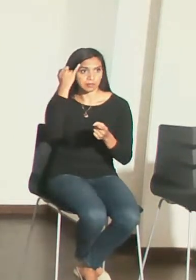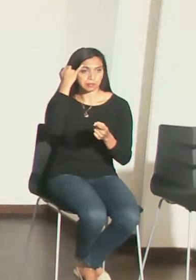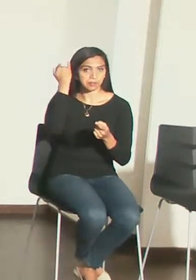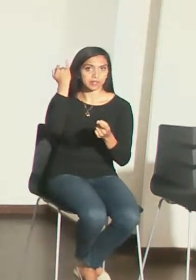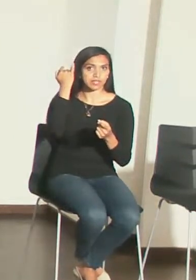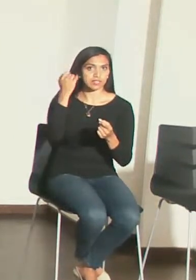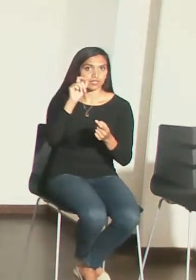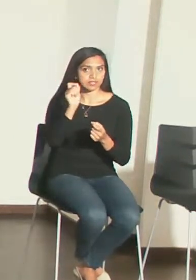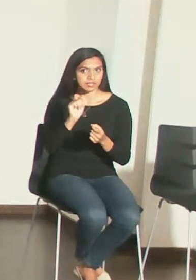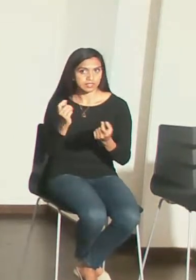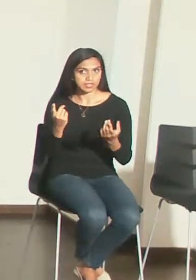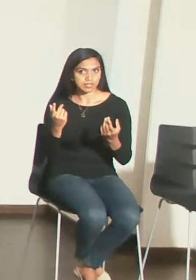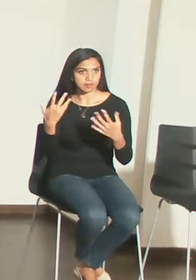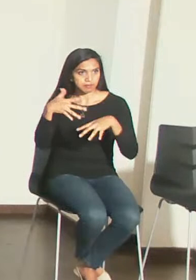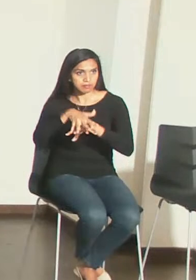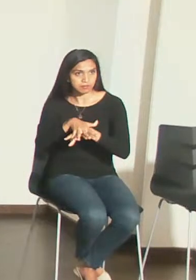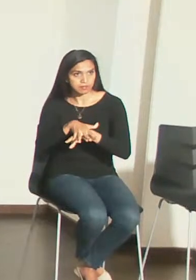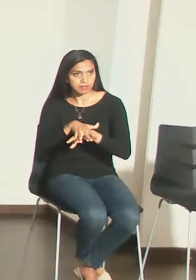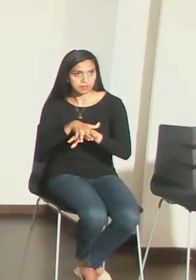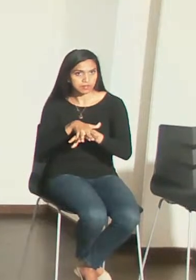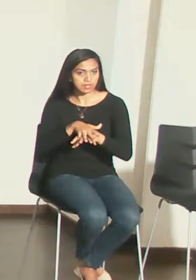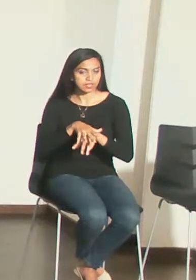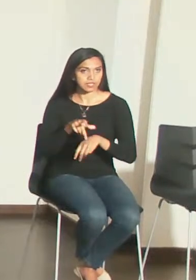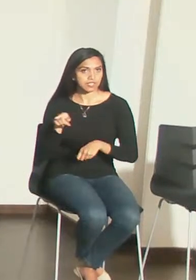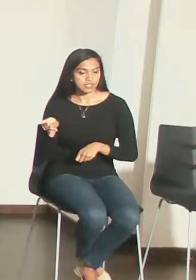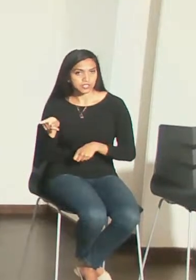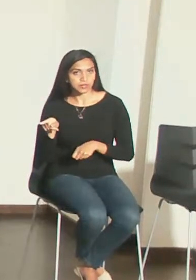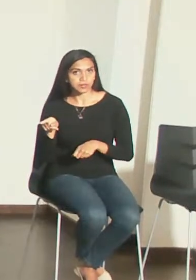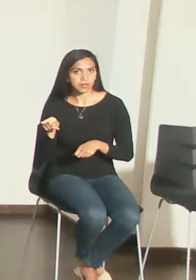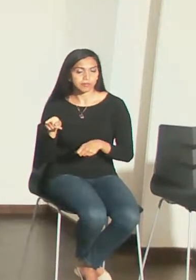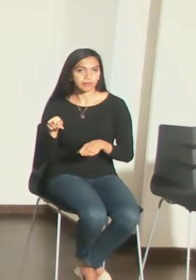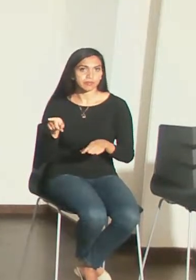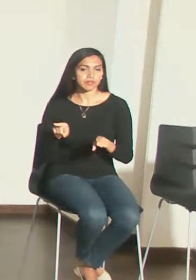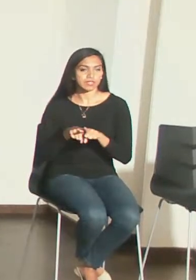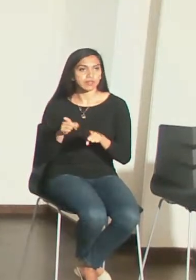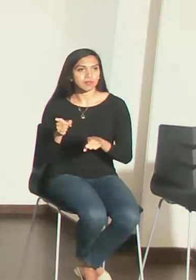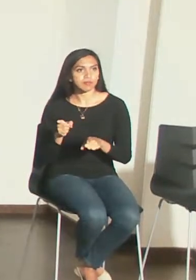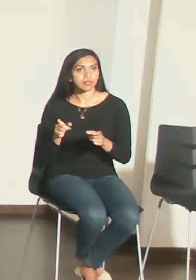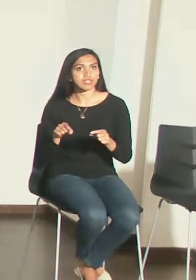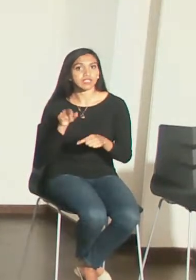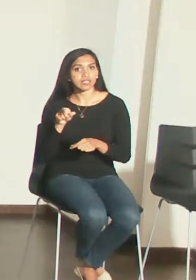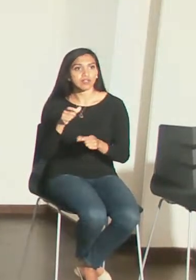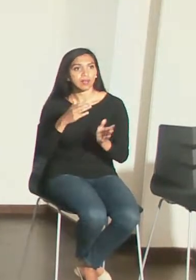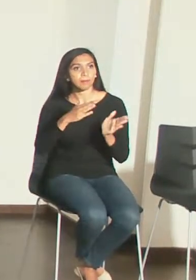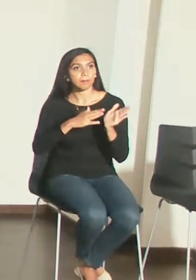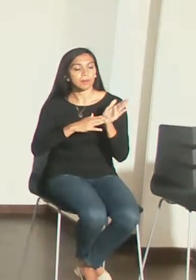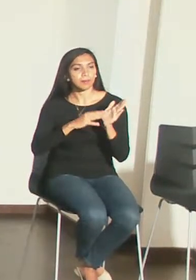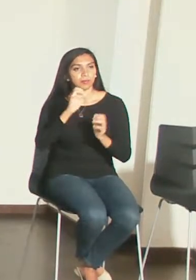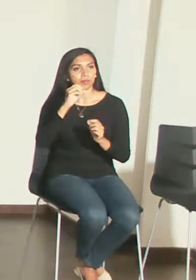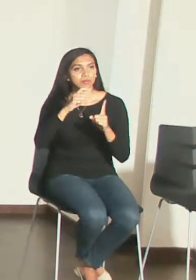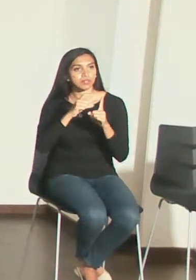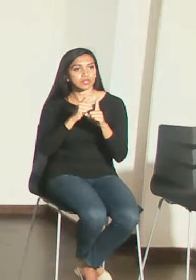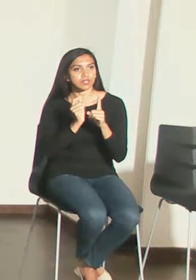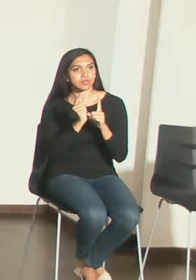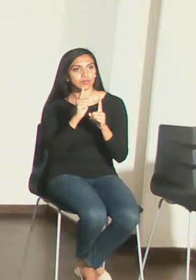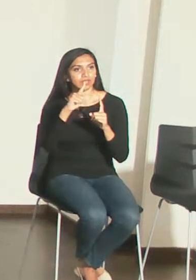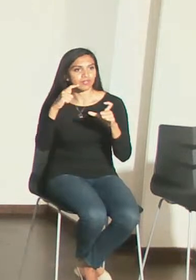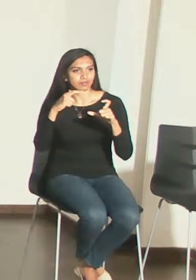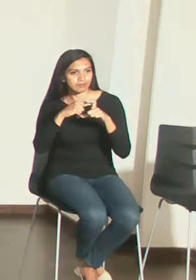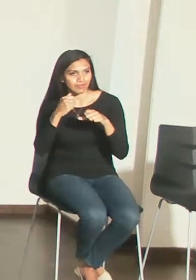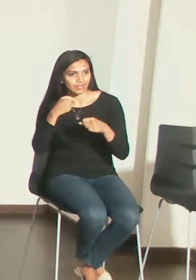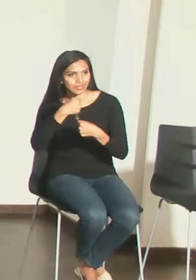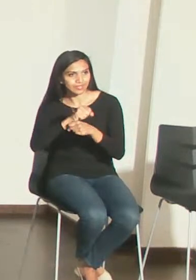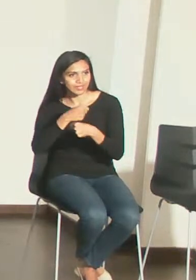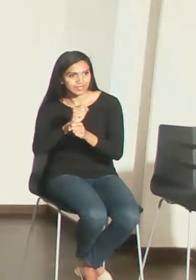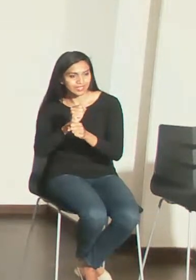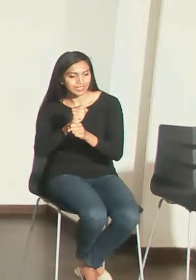autophagia, it's sort of autophagy, right? So, but you have created a model, and I think that's what. I mean,